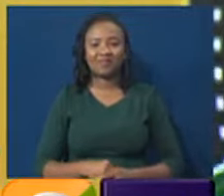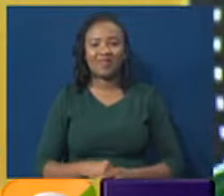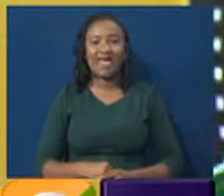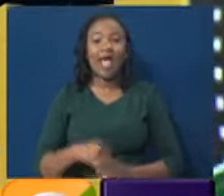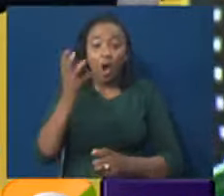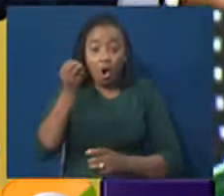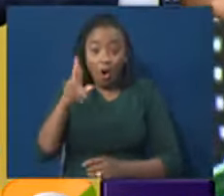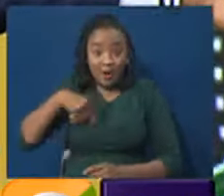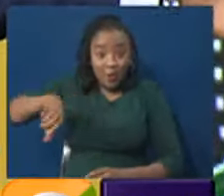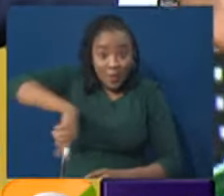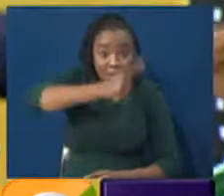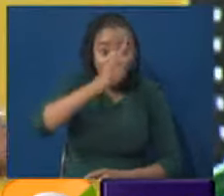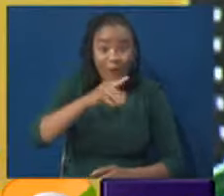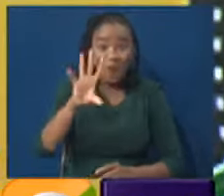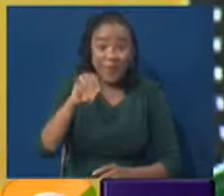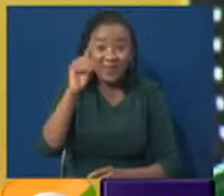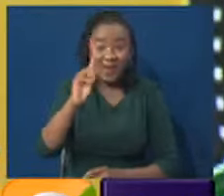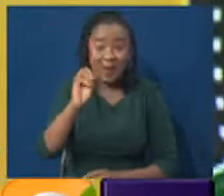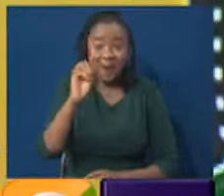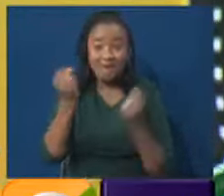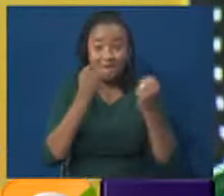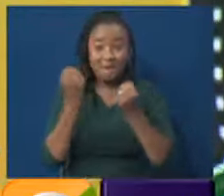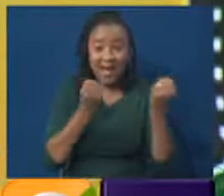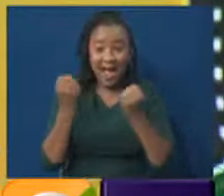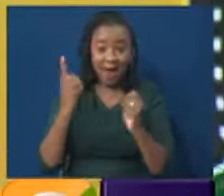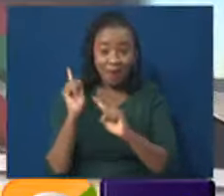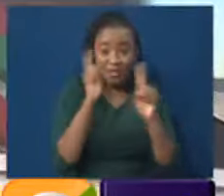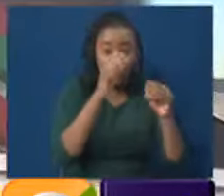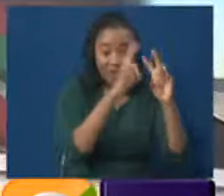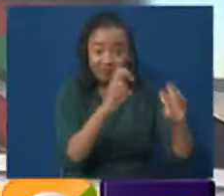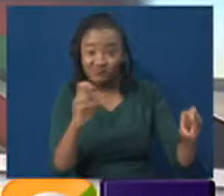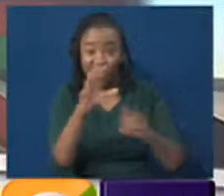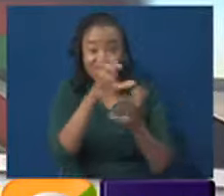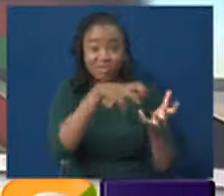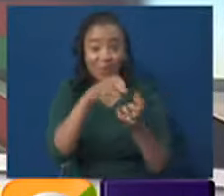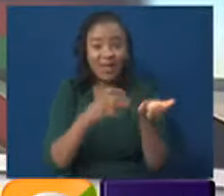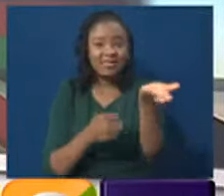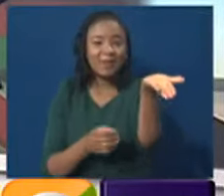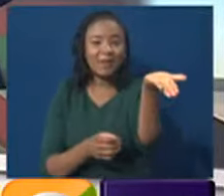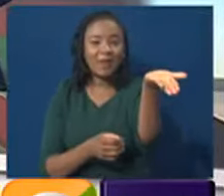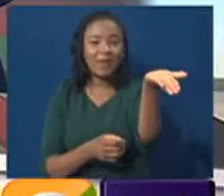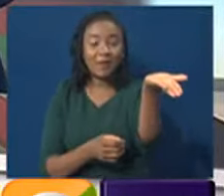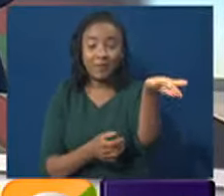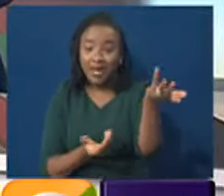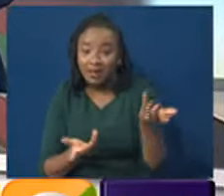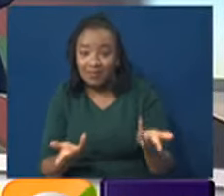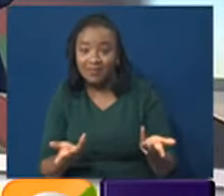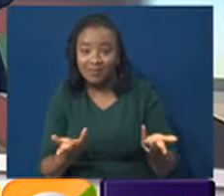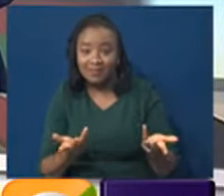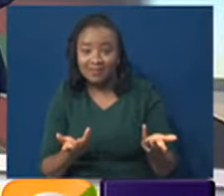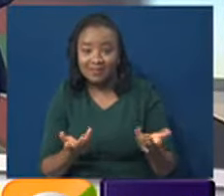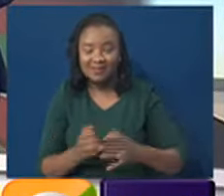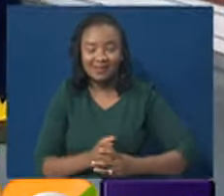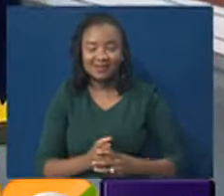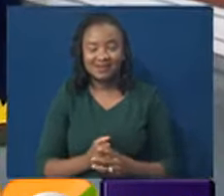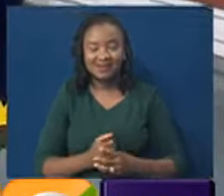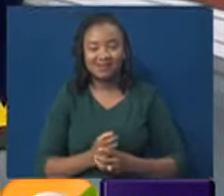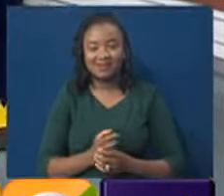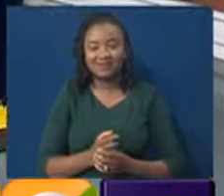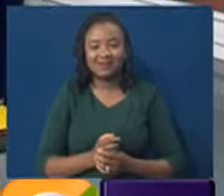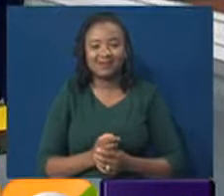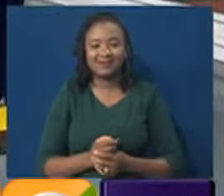Kwanza to kuchukua OB. Sam, I want to address an issue on the